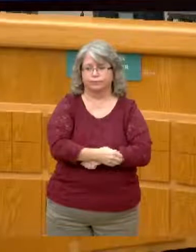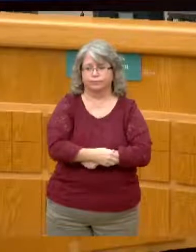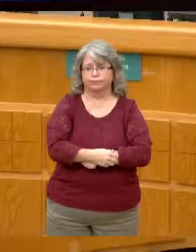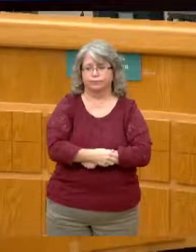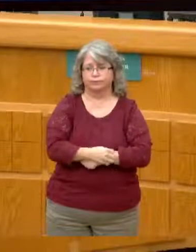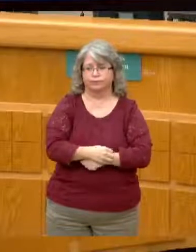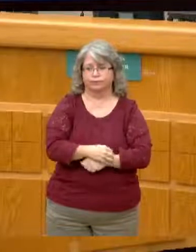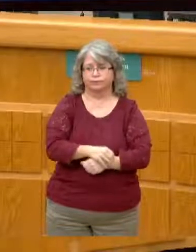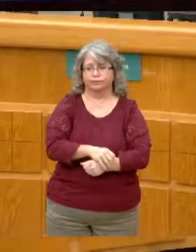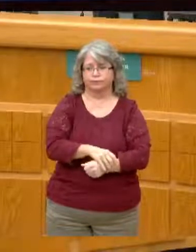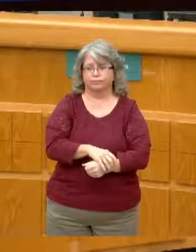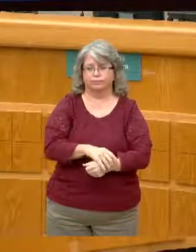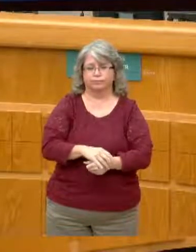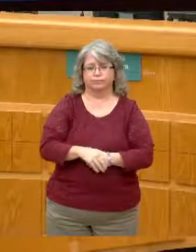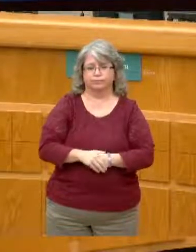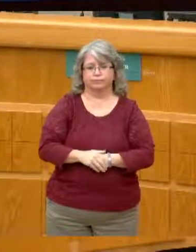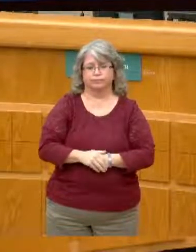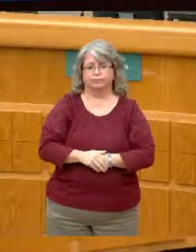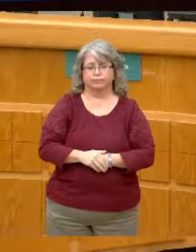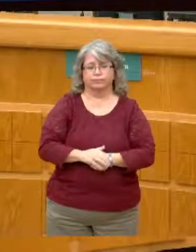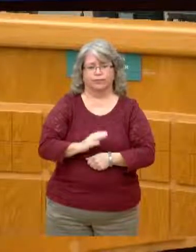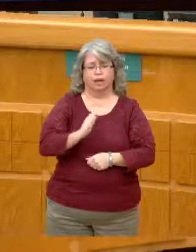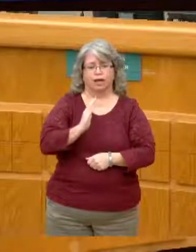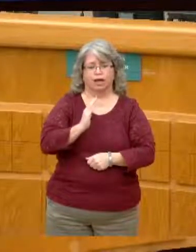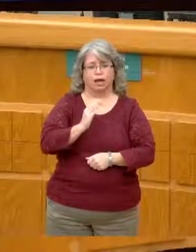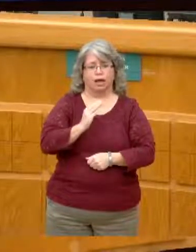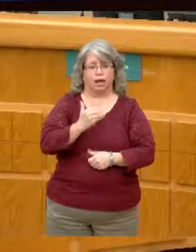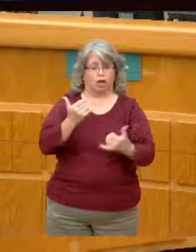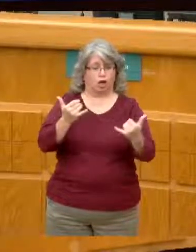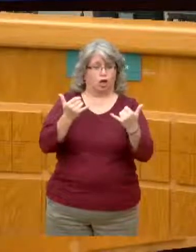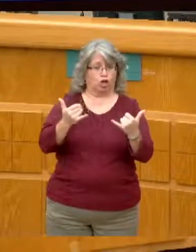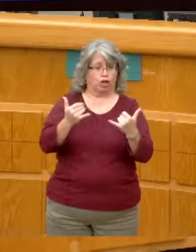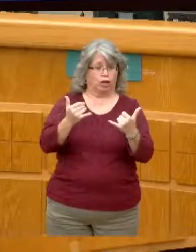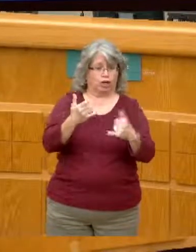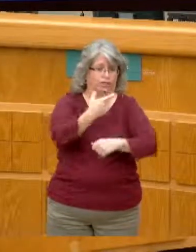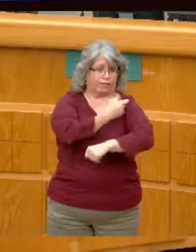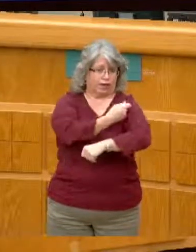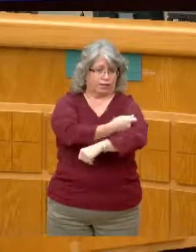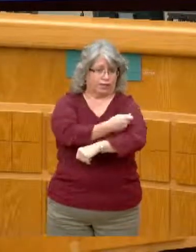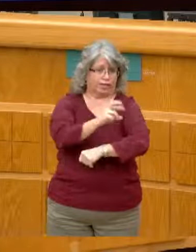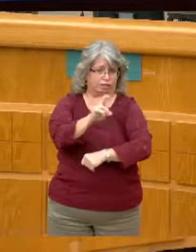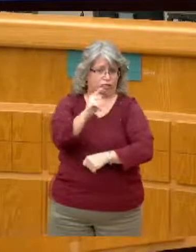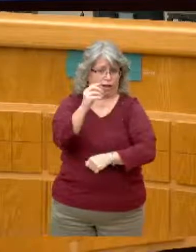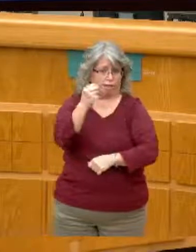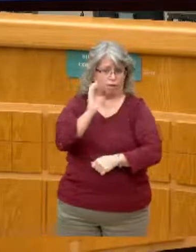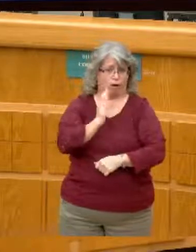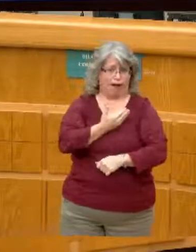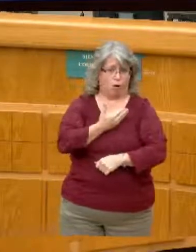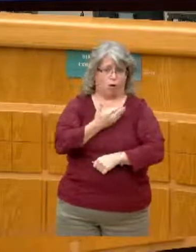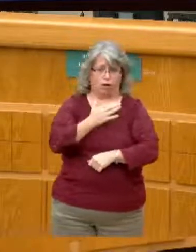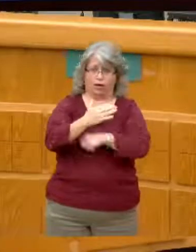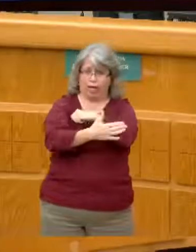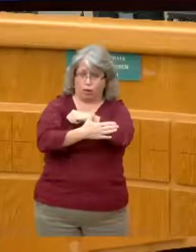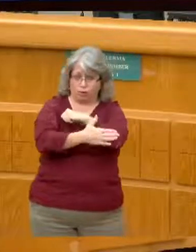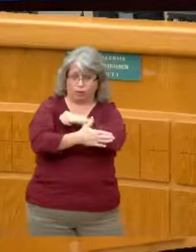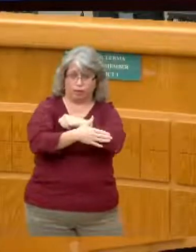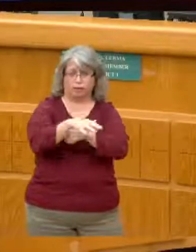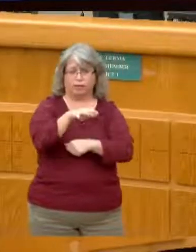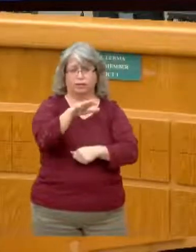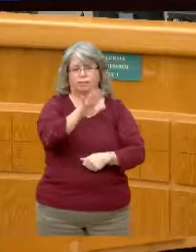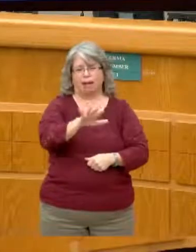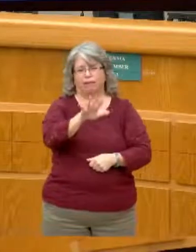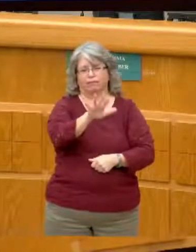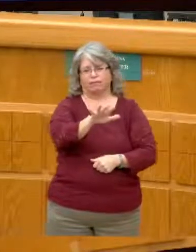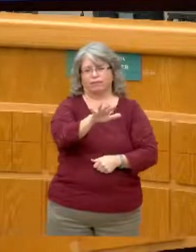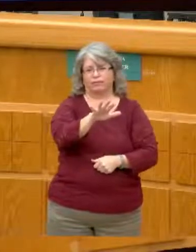Next slide. Our current vaccination rates for Nueces County, for the total population, we're about